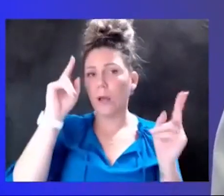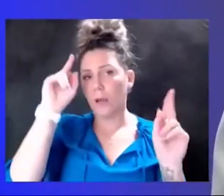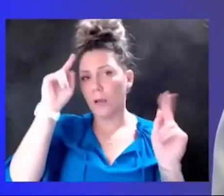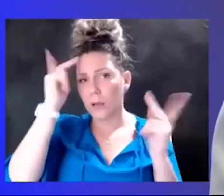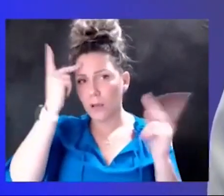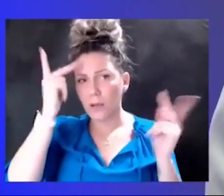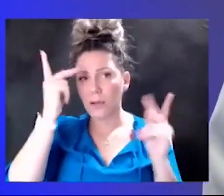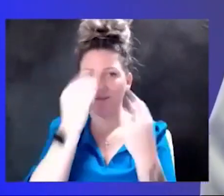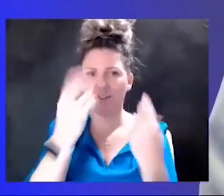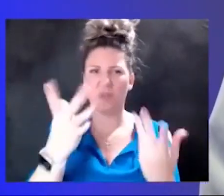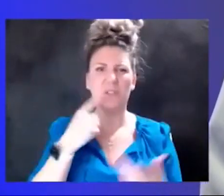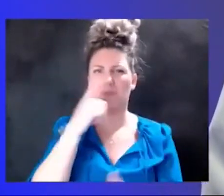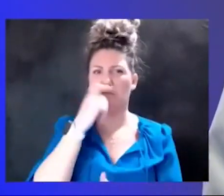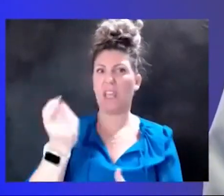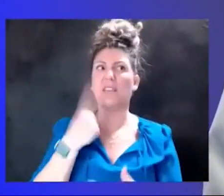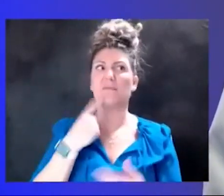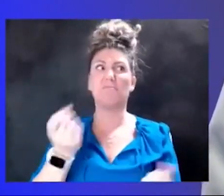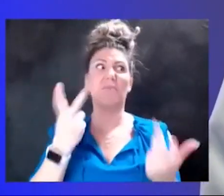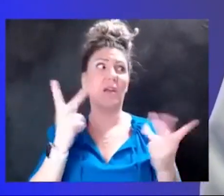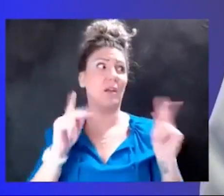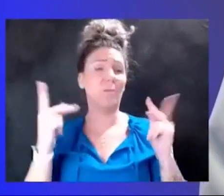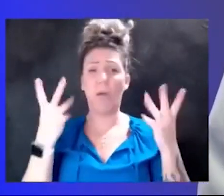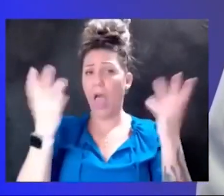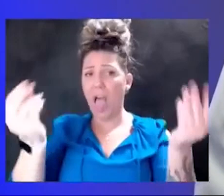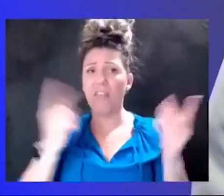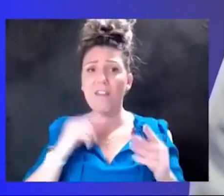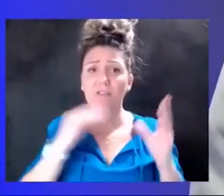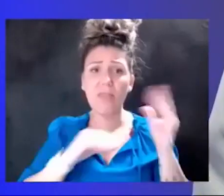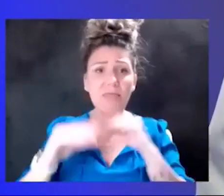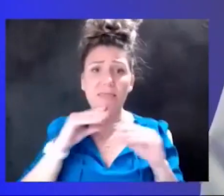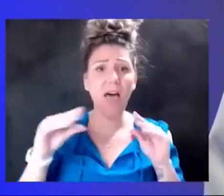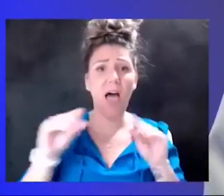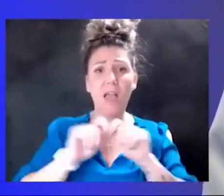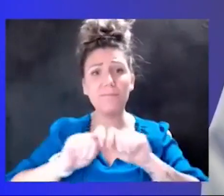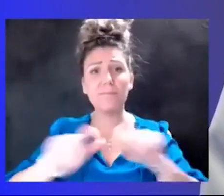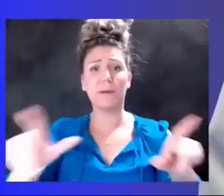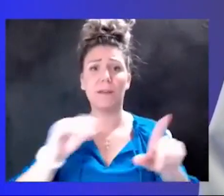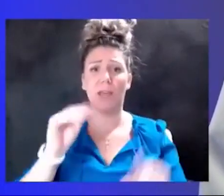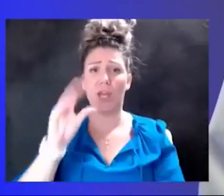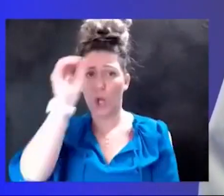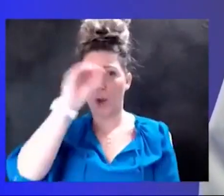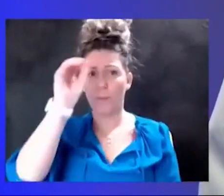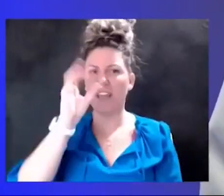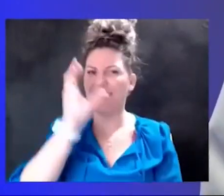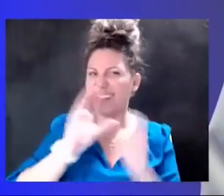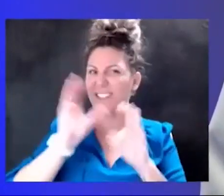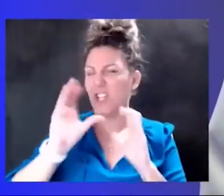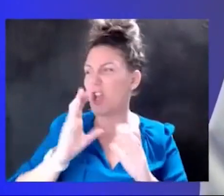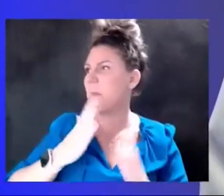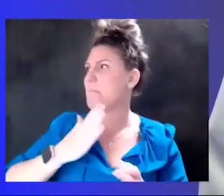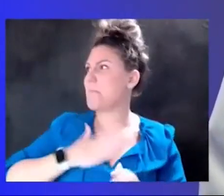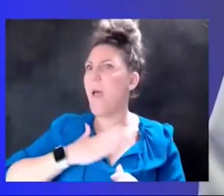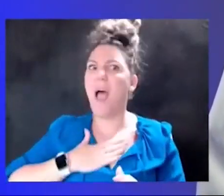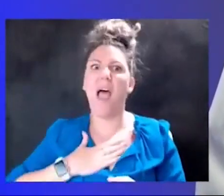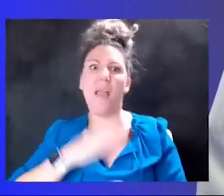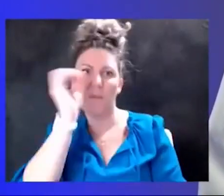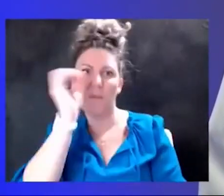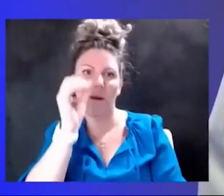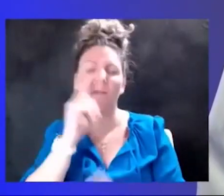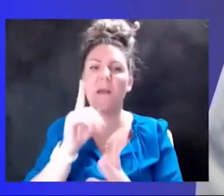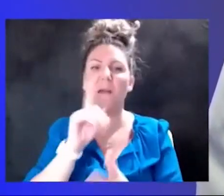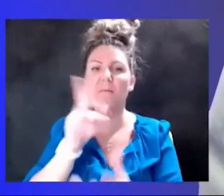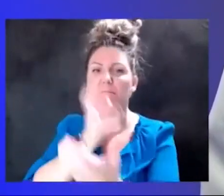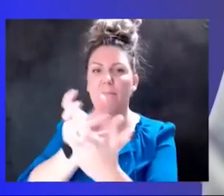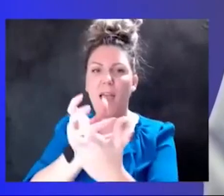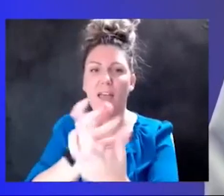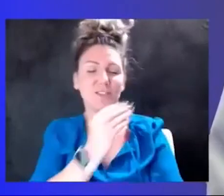campaigns out there. It is the continued opinions to search for the narrative you want so that you can continue to be obstinate, not believe